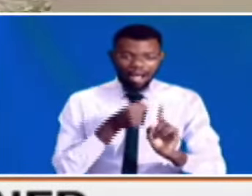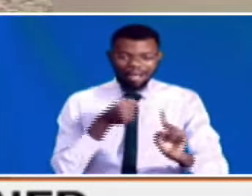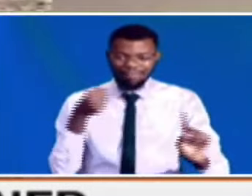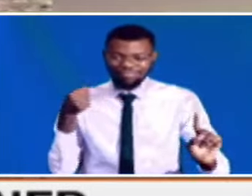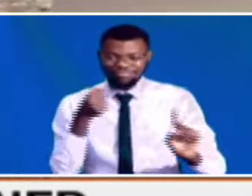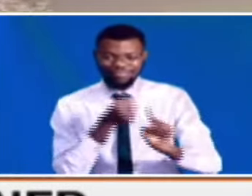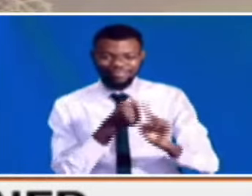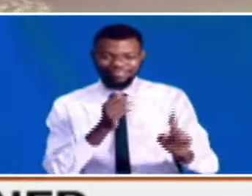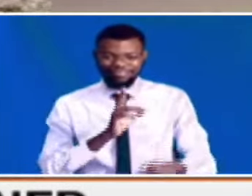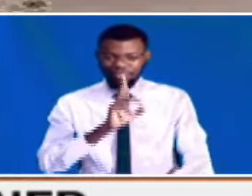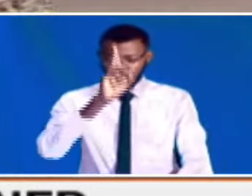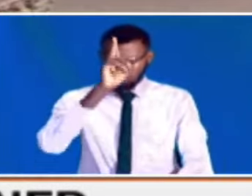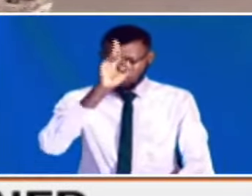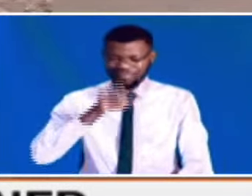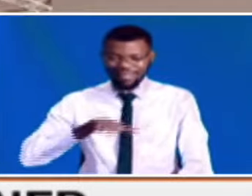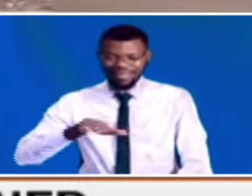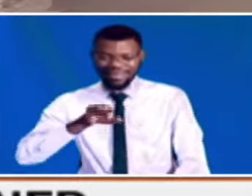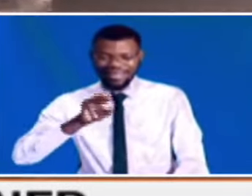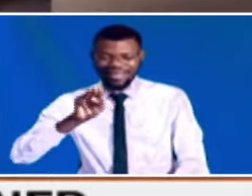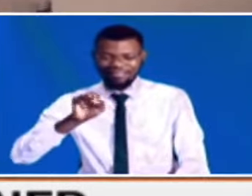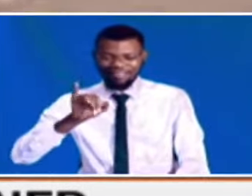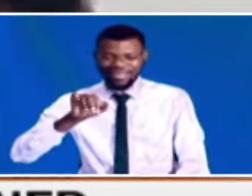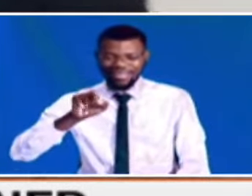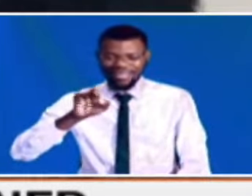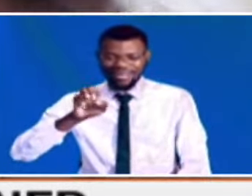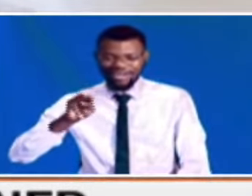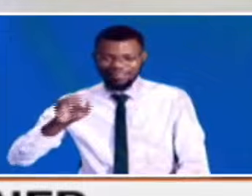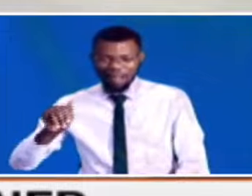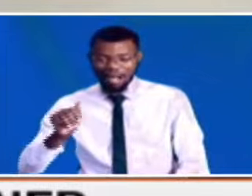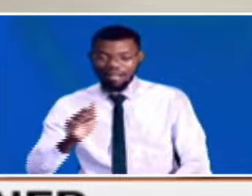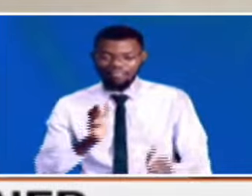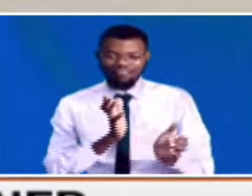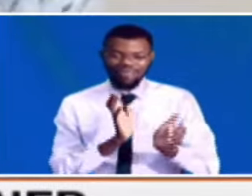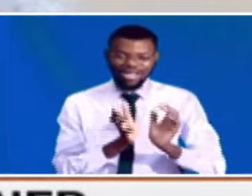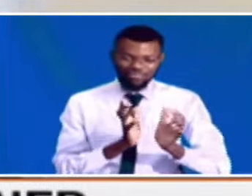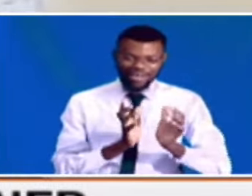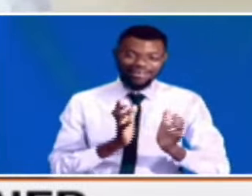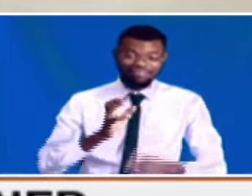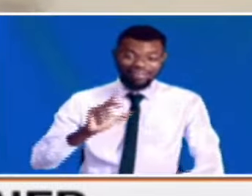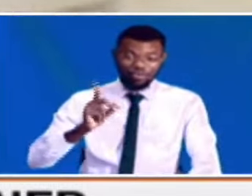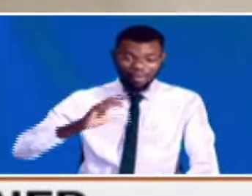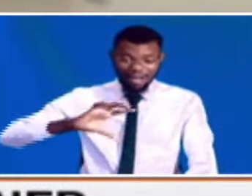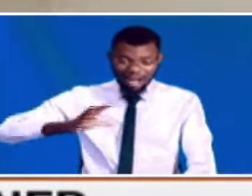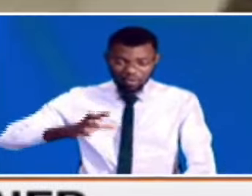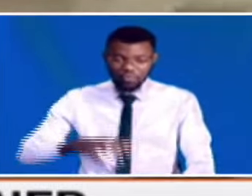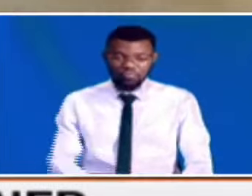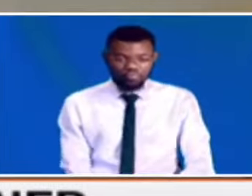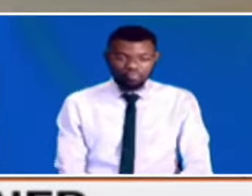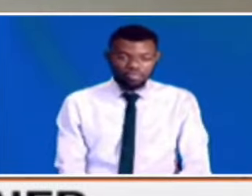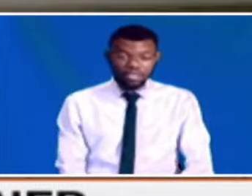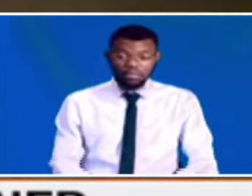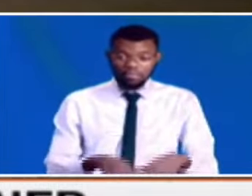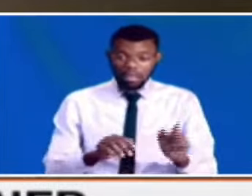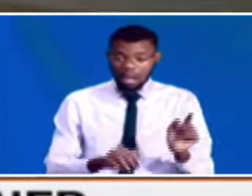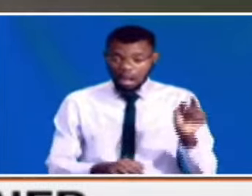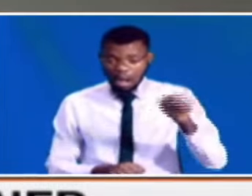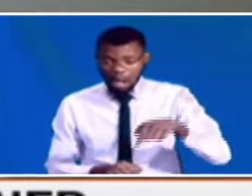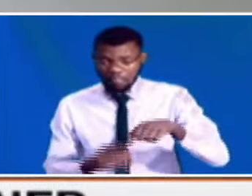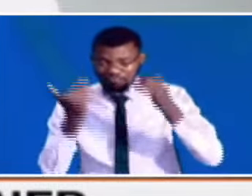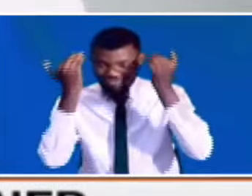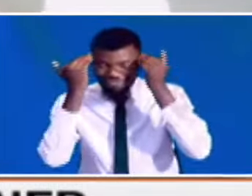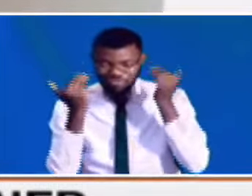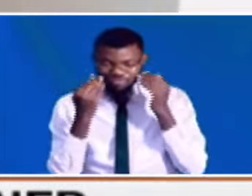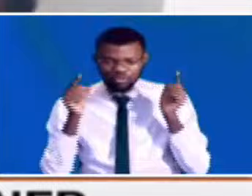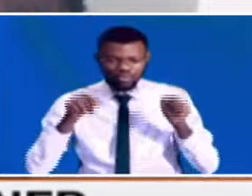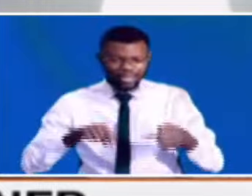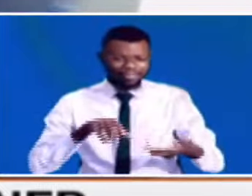traffic officer on Mirema Drive, Kasarani, Nairobi County. Today, he stood before the court on 6 counts, including